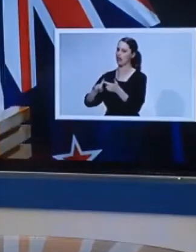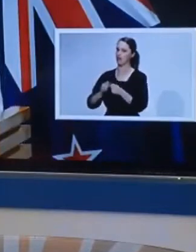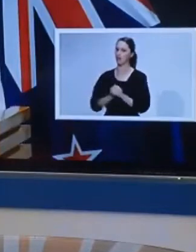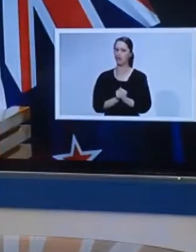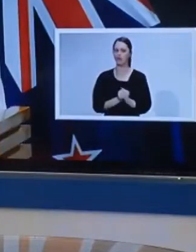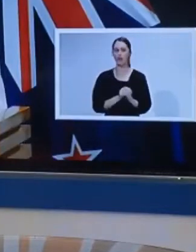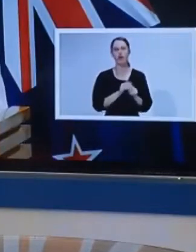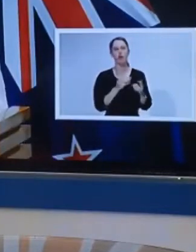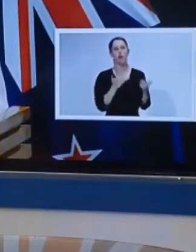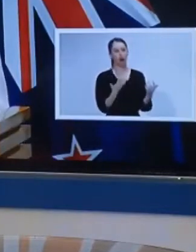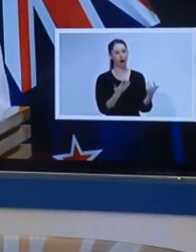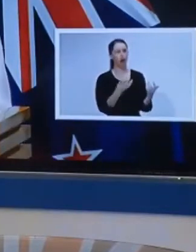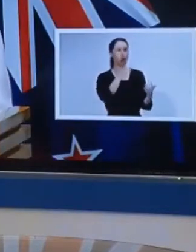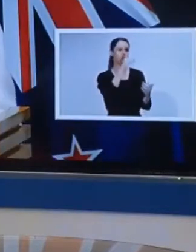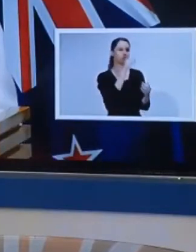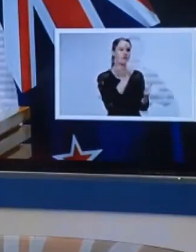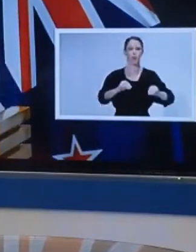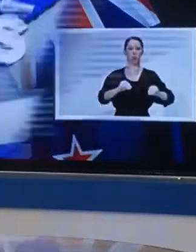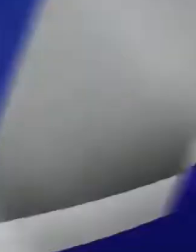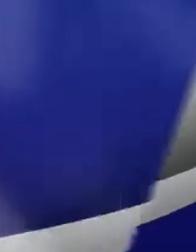situation. Again, let's listen in.